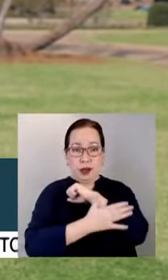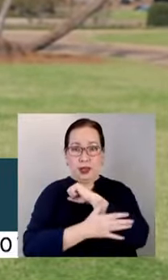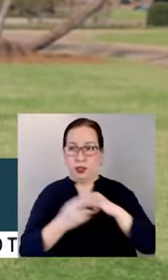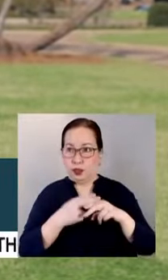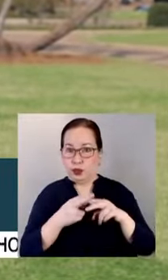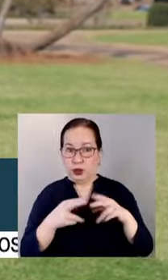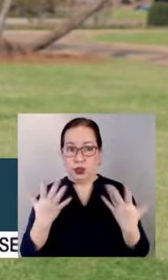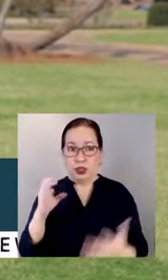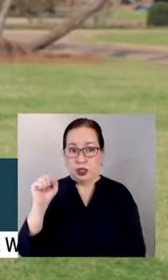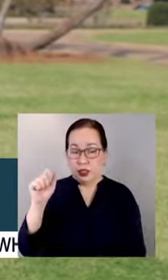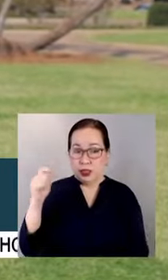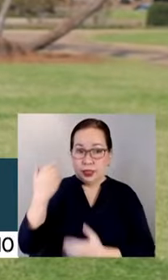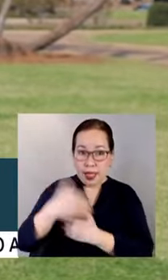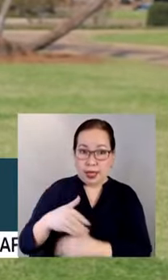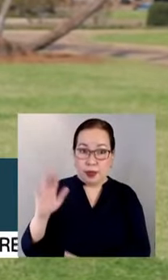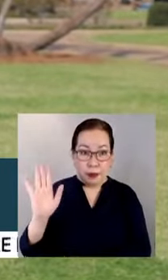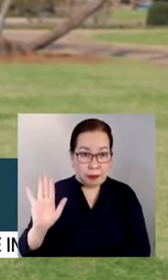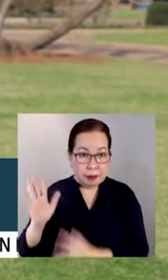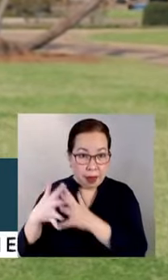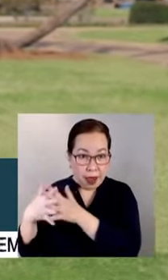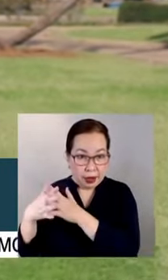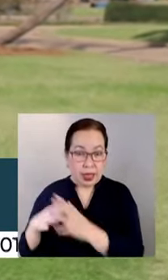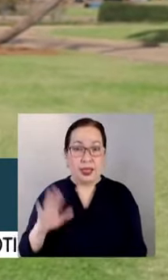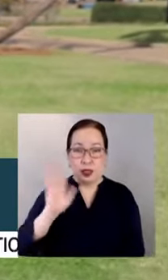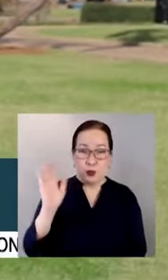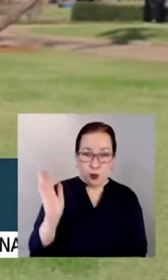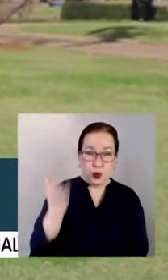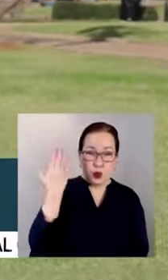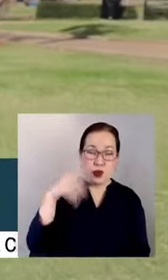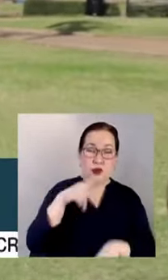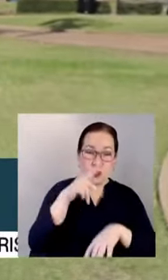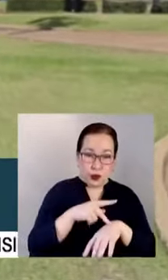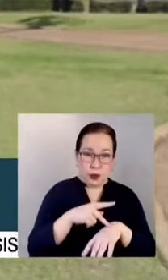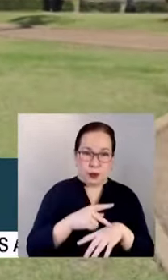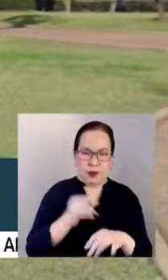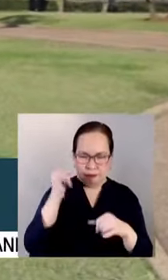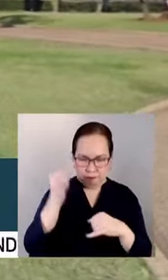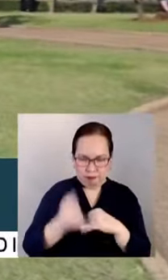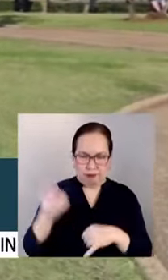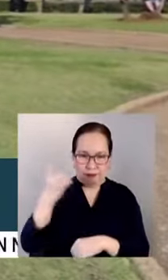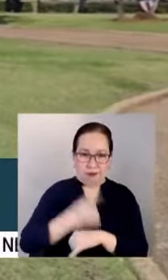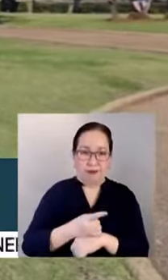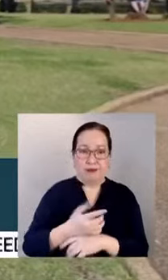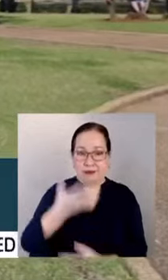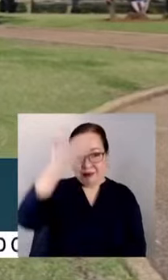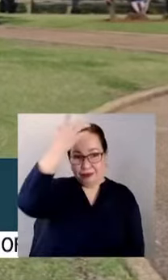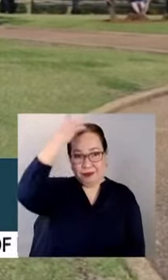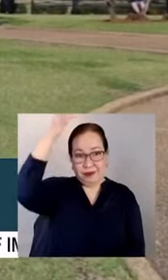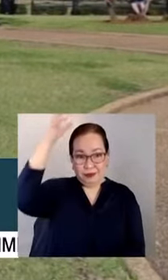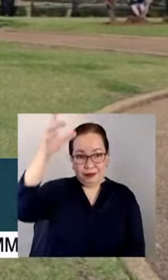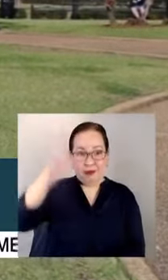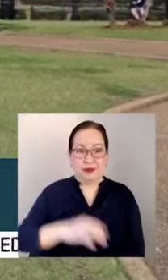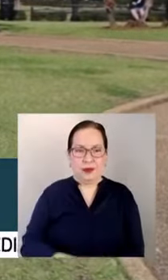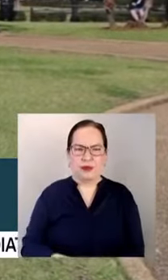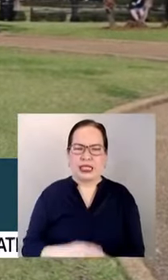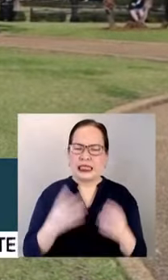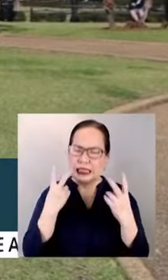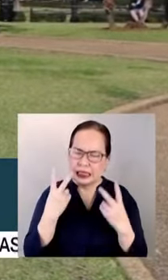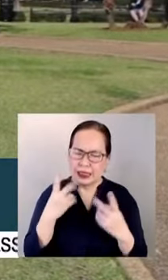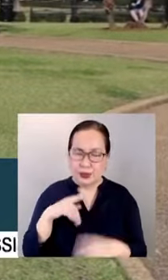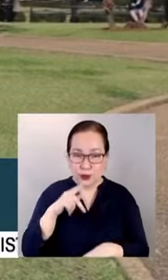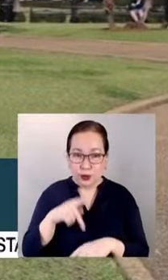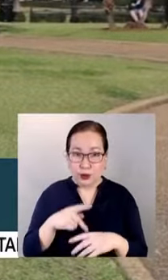U.S., Sunday morning in the Philippines is coronation finals, where Arnaz Sandu will pass her crown to